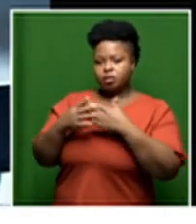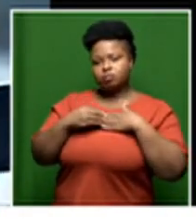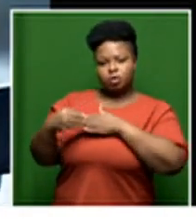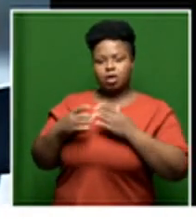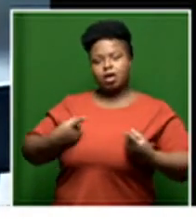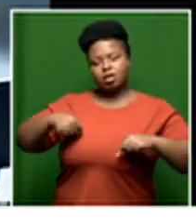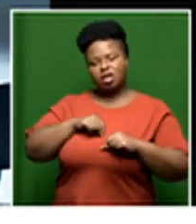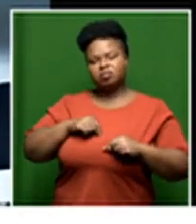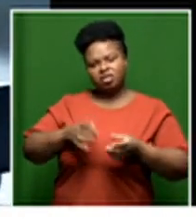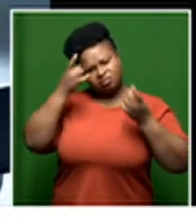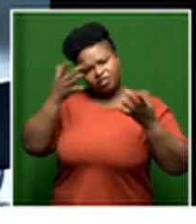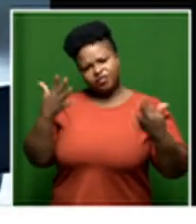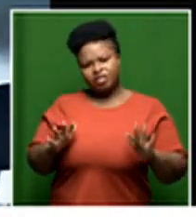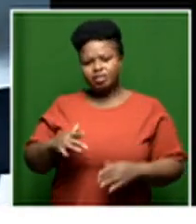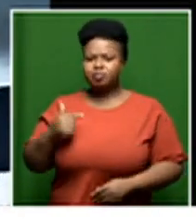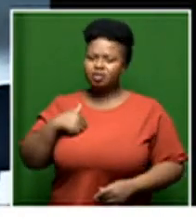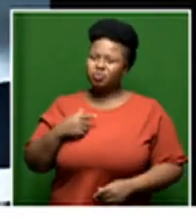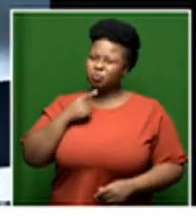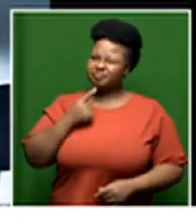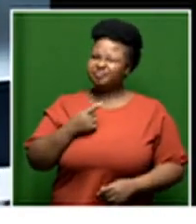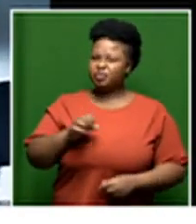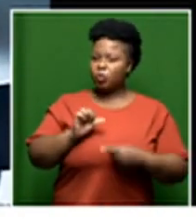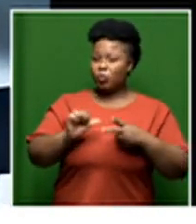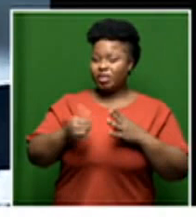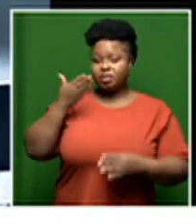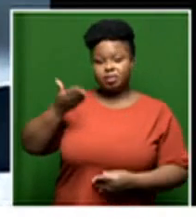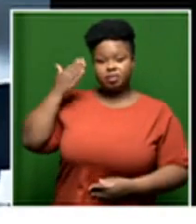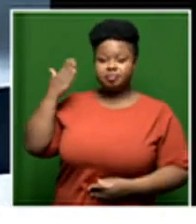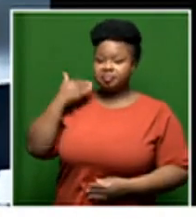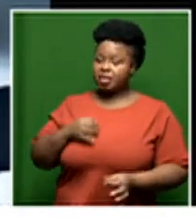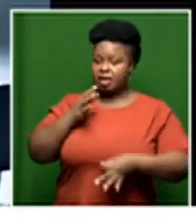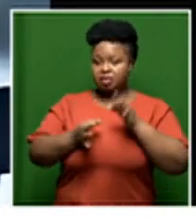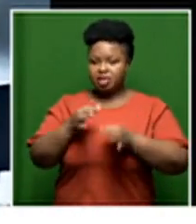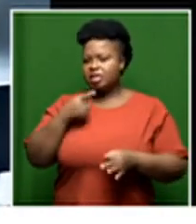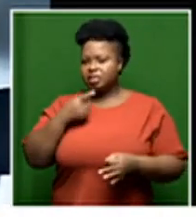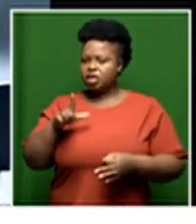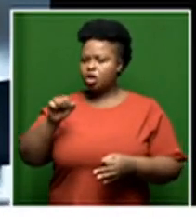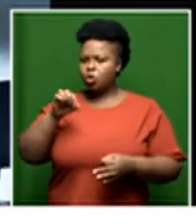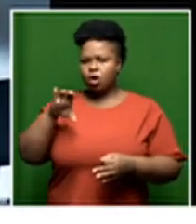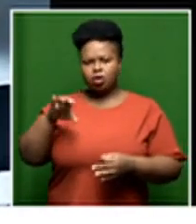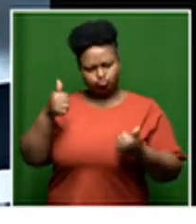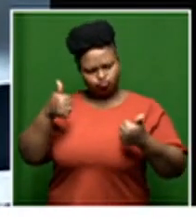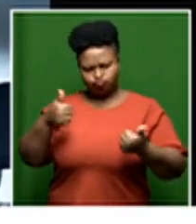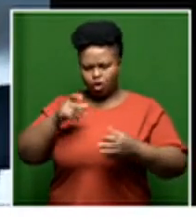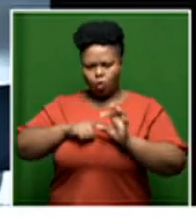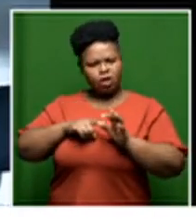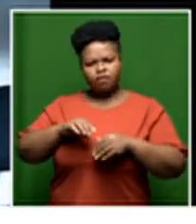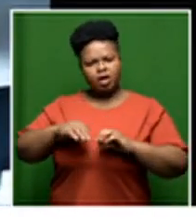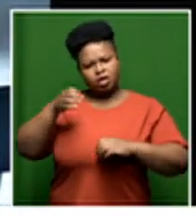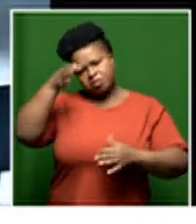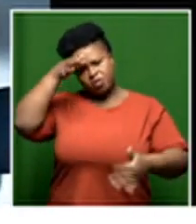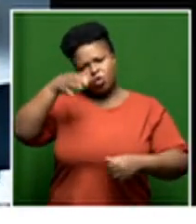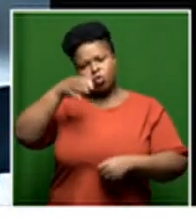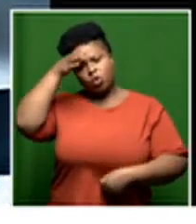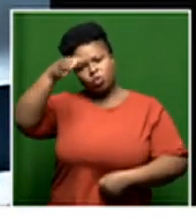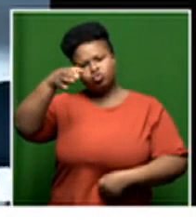record, I want to say a few weeks ago, stating or clearing Luc Eymael from being able to coach. Now, if you recall from that first time